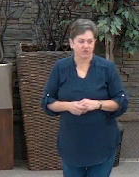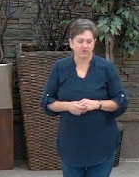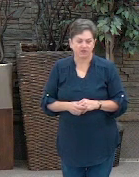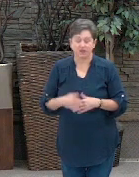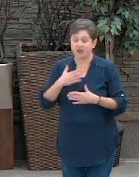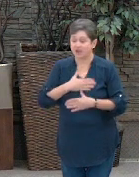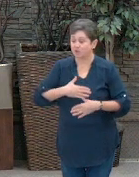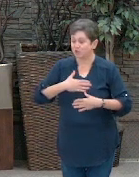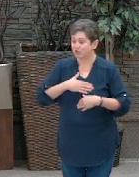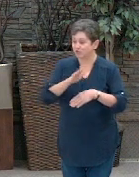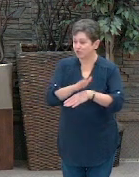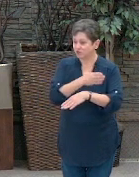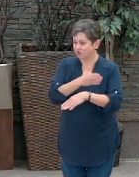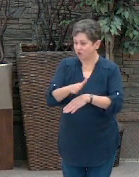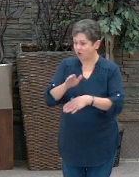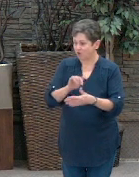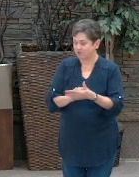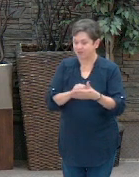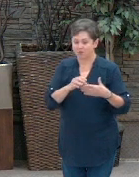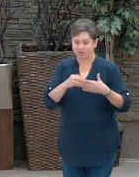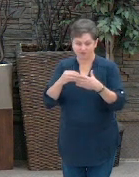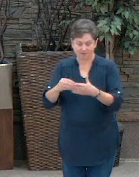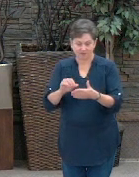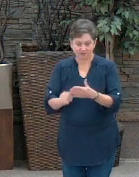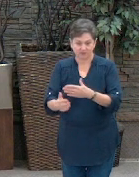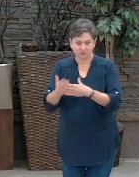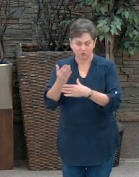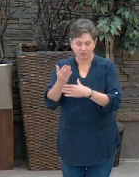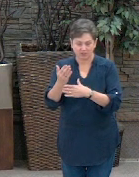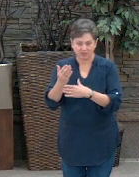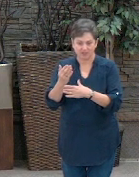I appreciate the songs that have been led this morning as it's